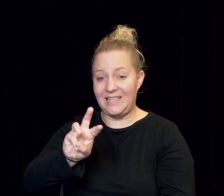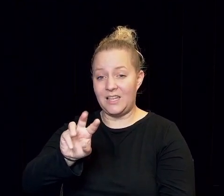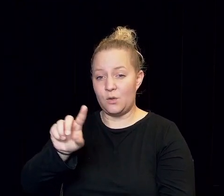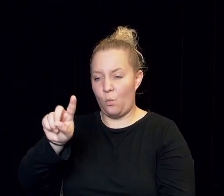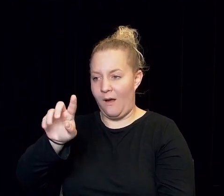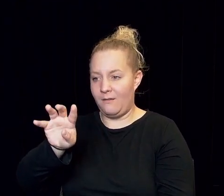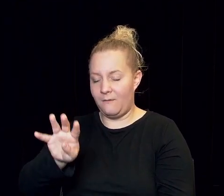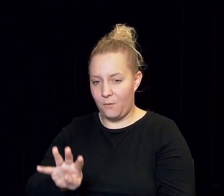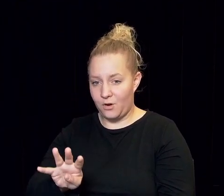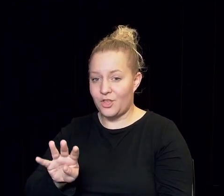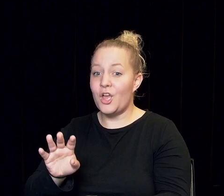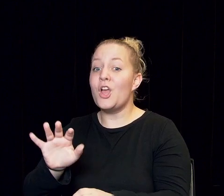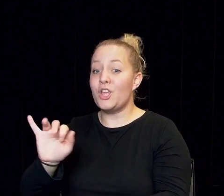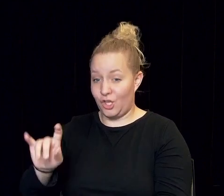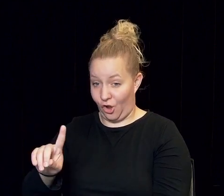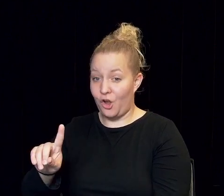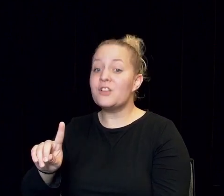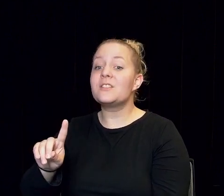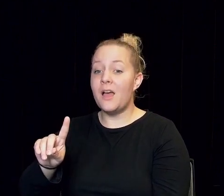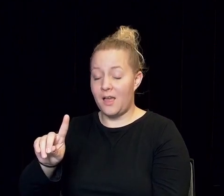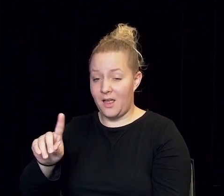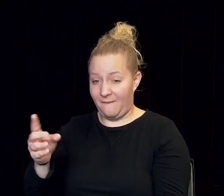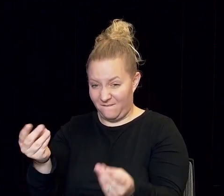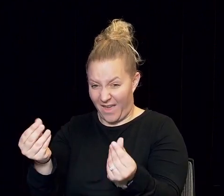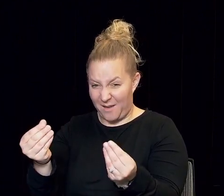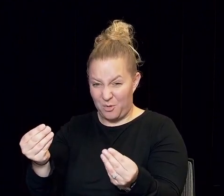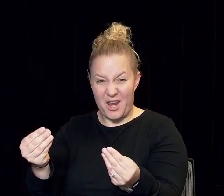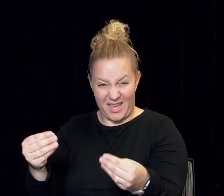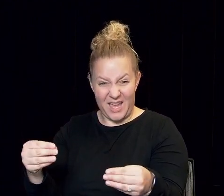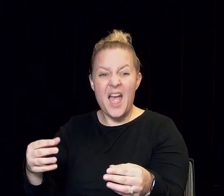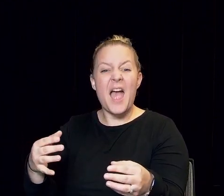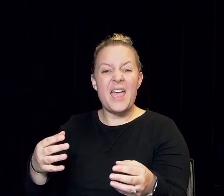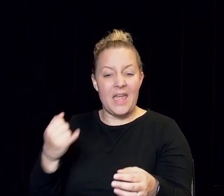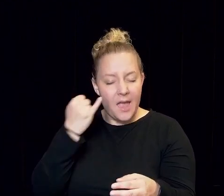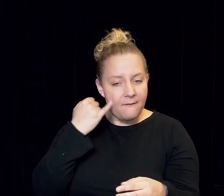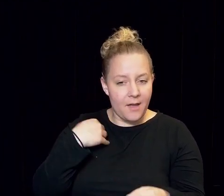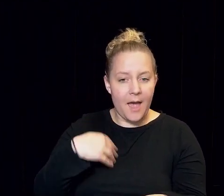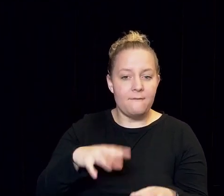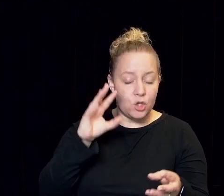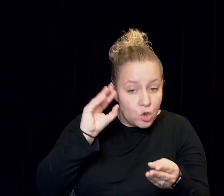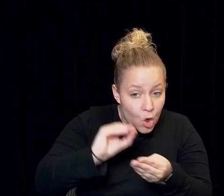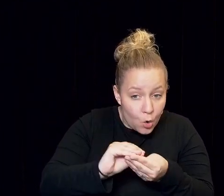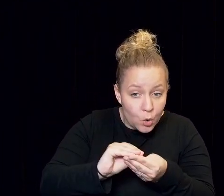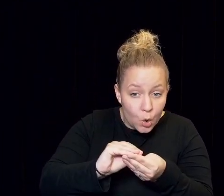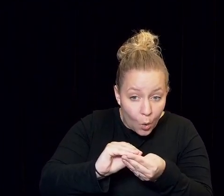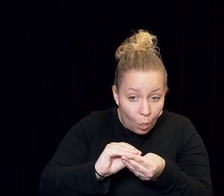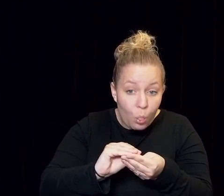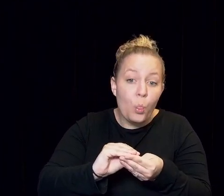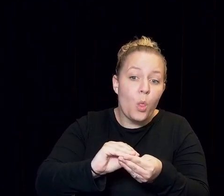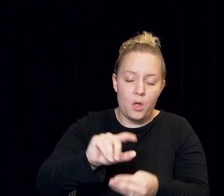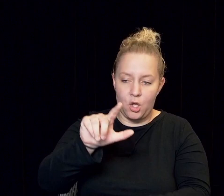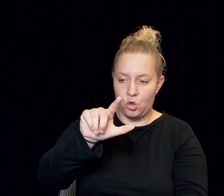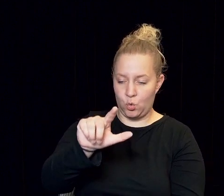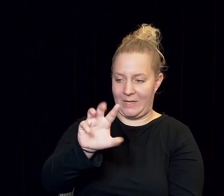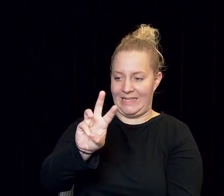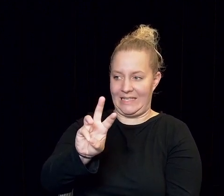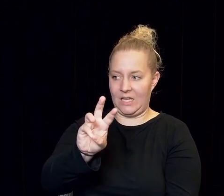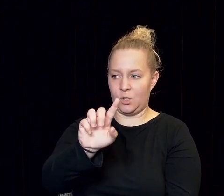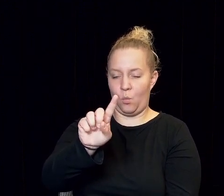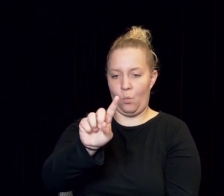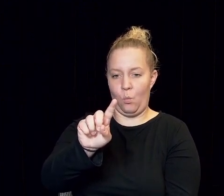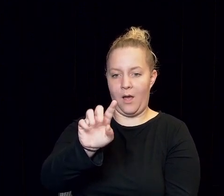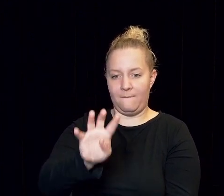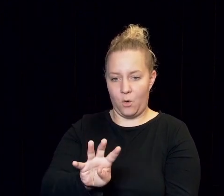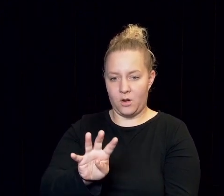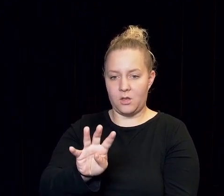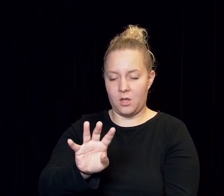much? So if I have a total of 26 1/4 yards, let's go ahead and write that. That's how much I start with. And if